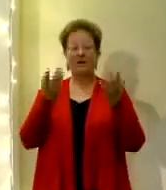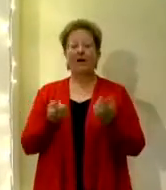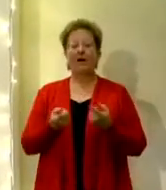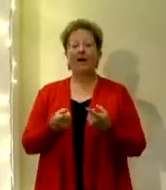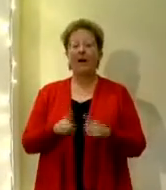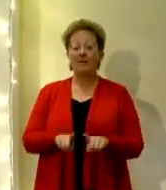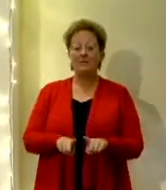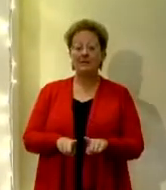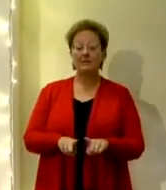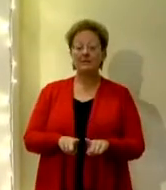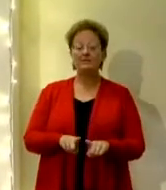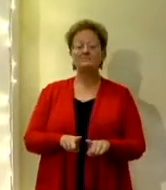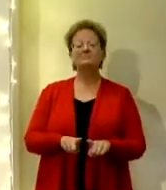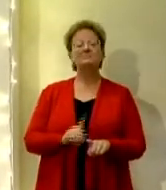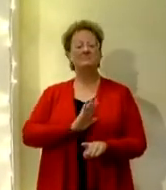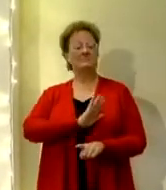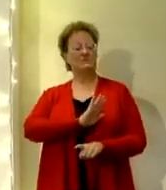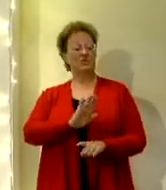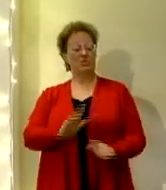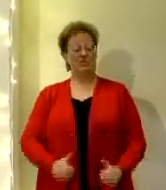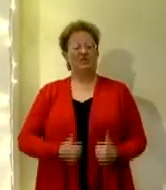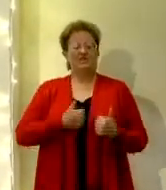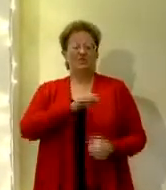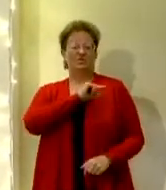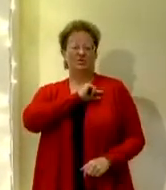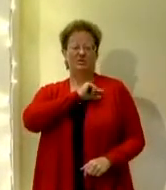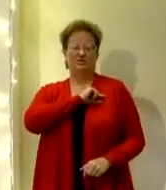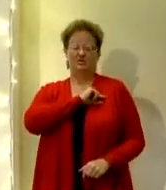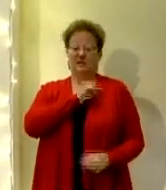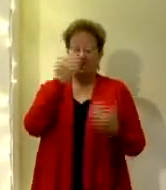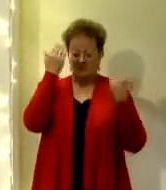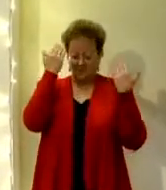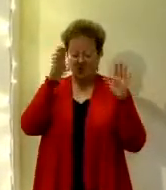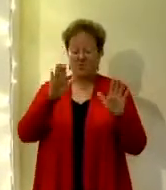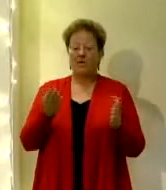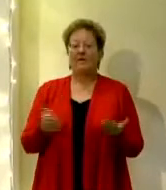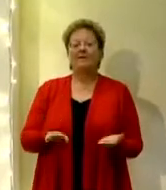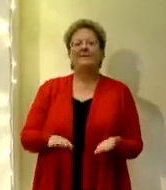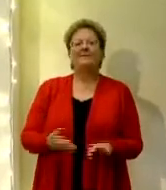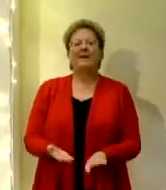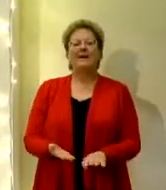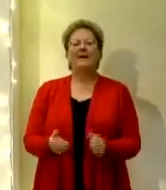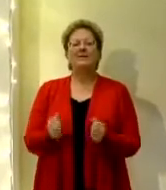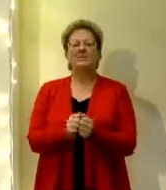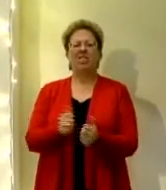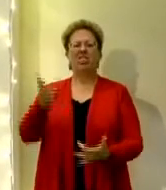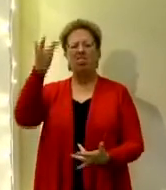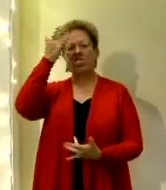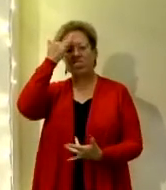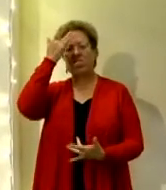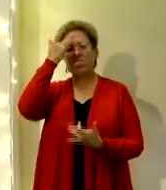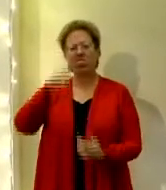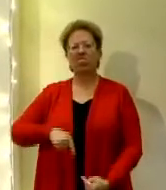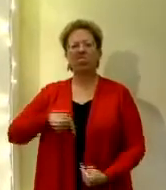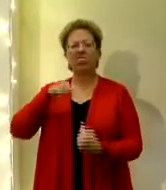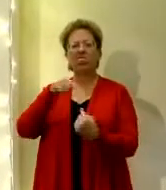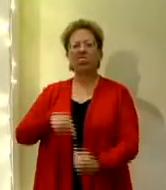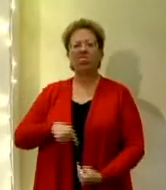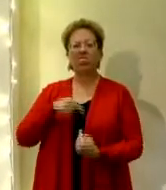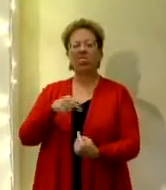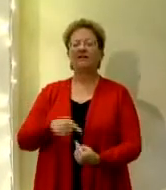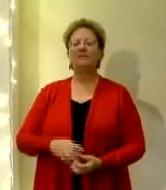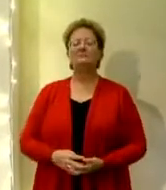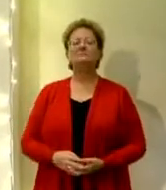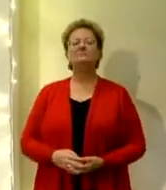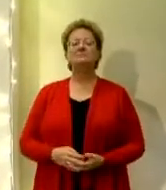happen with what you're going through. I don't know if you're going to die with this disease. But